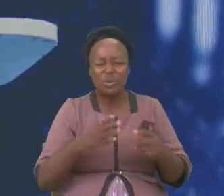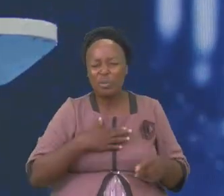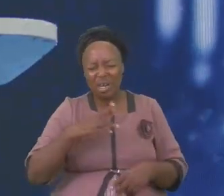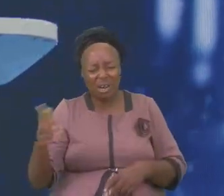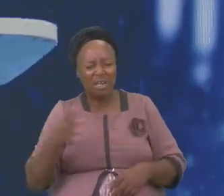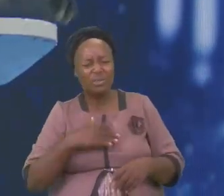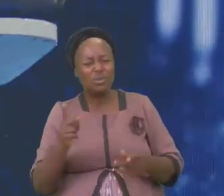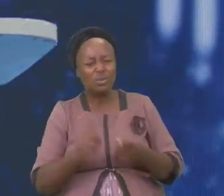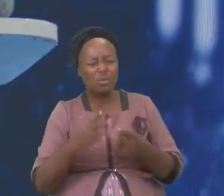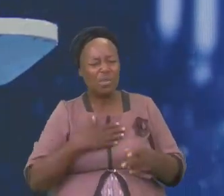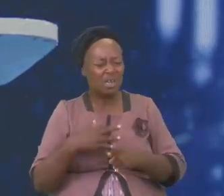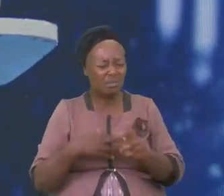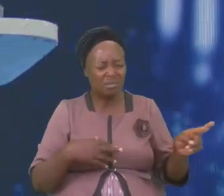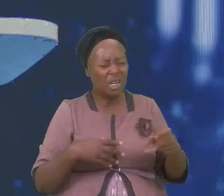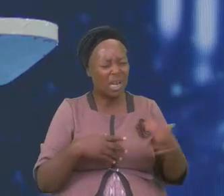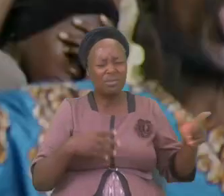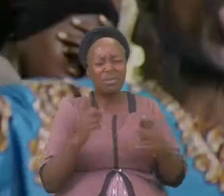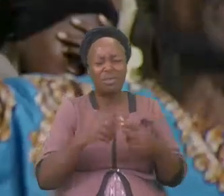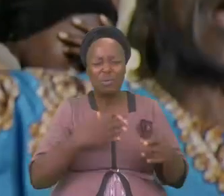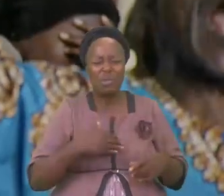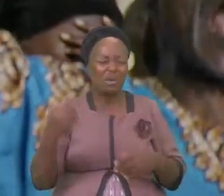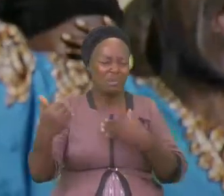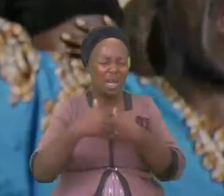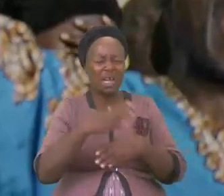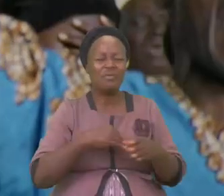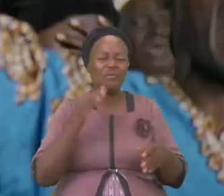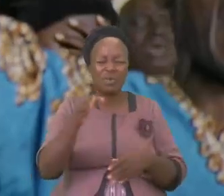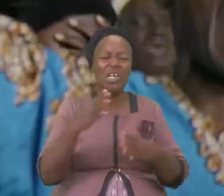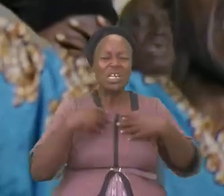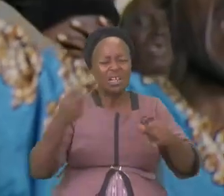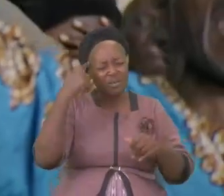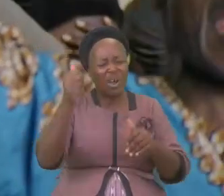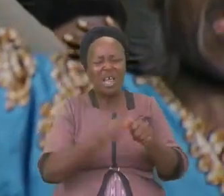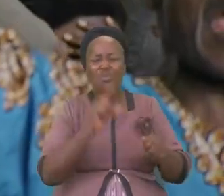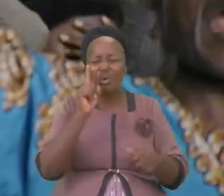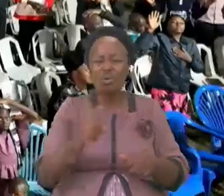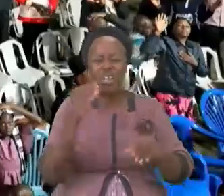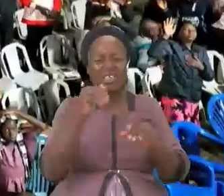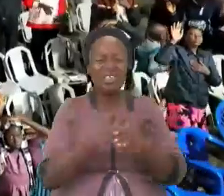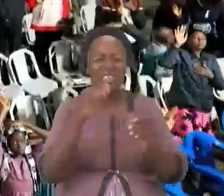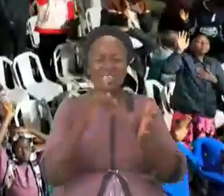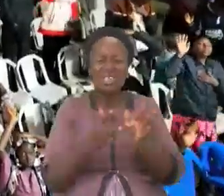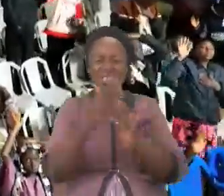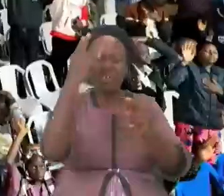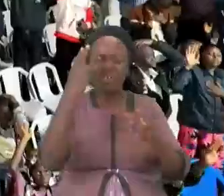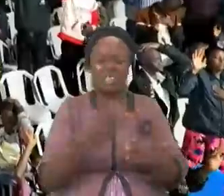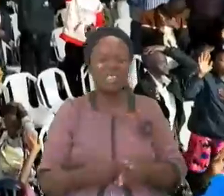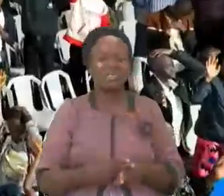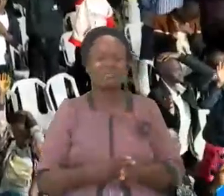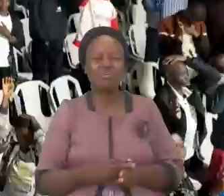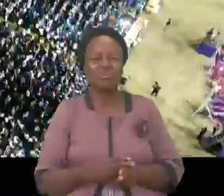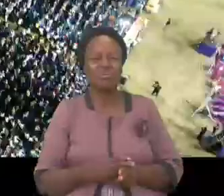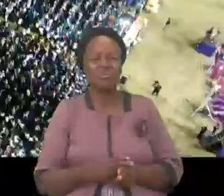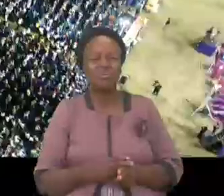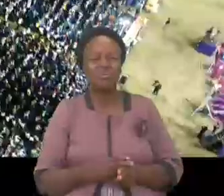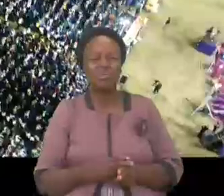for everyone in Jesus' name. Over the radio there, over the